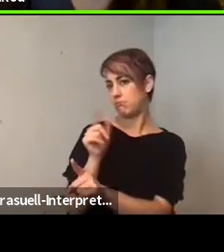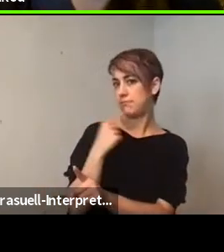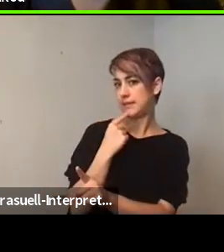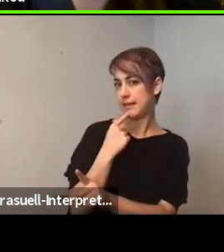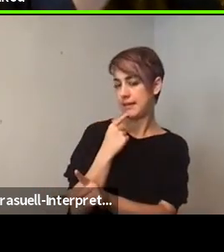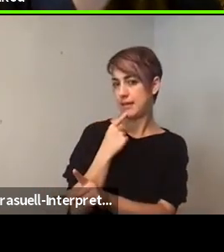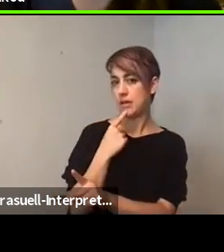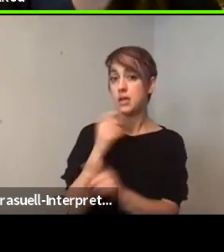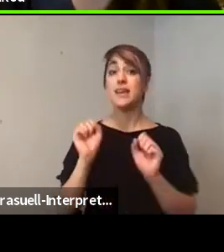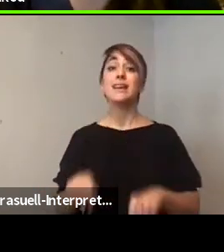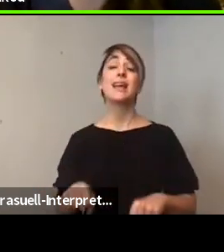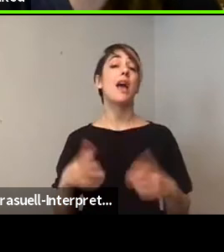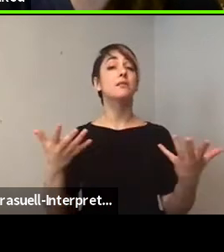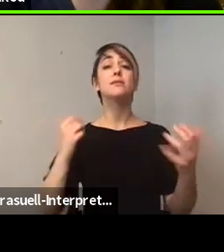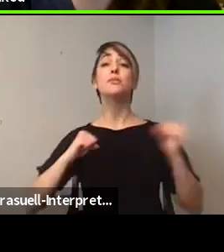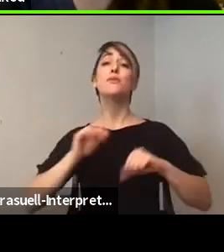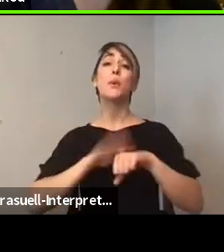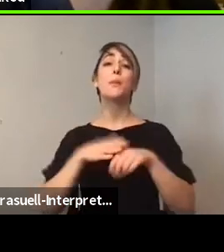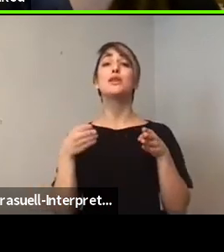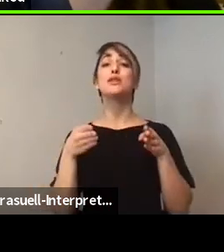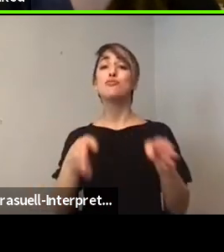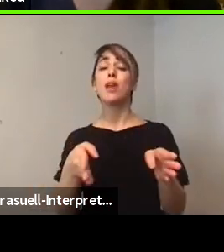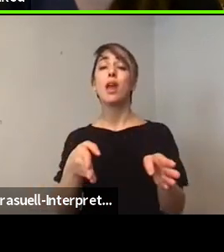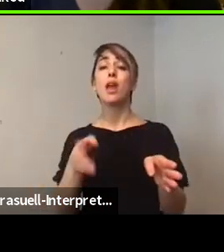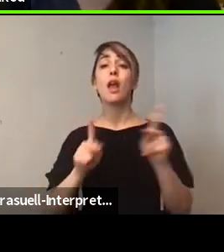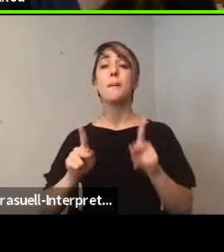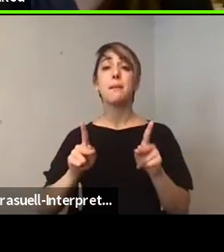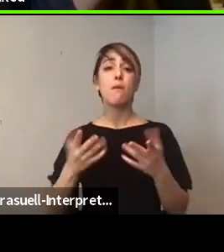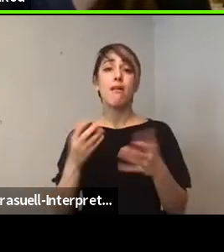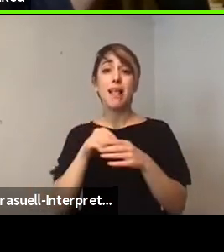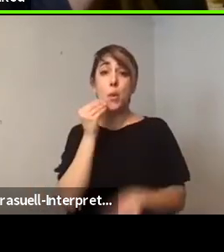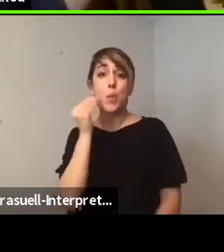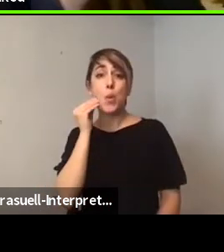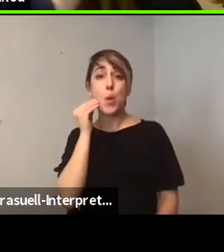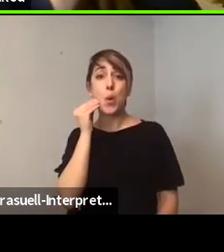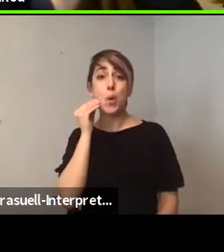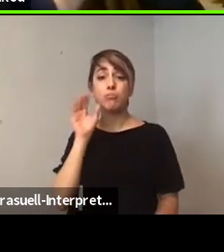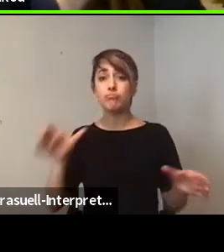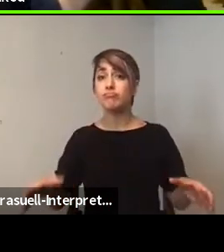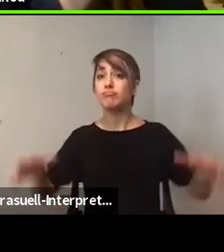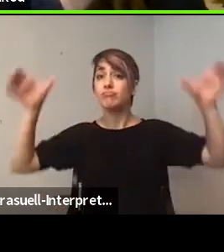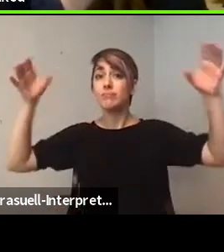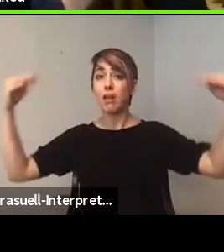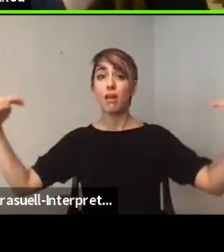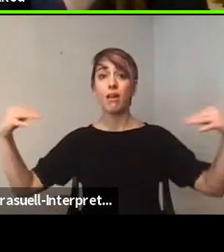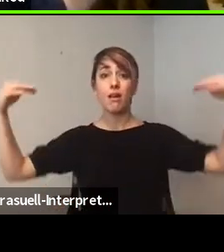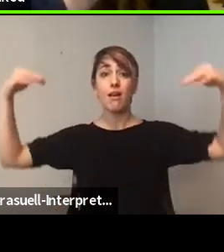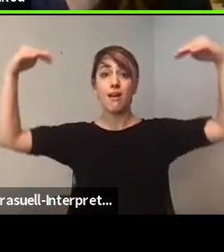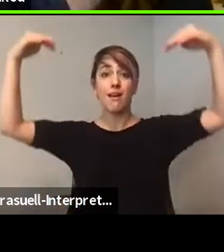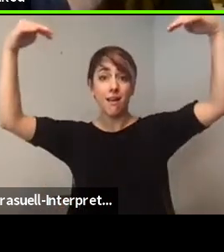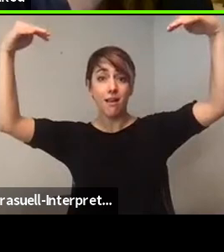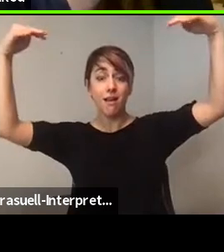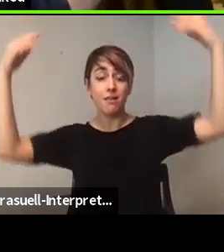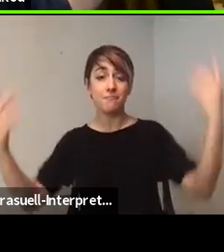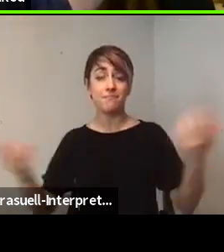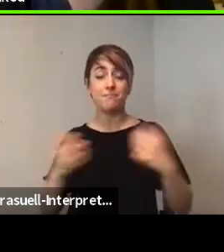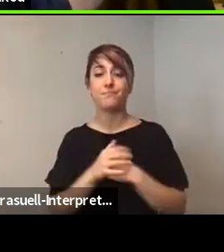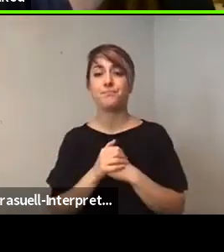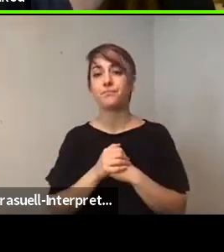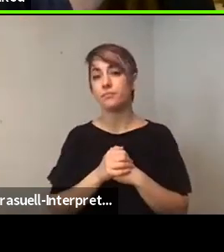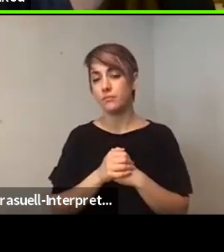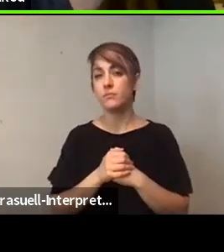or on the street for groups, that organized group. So there was an organized tour for people